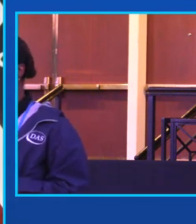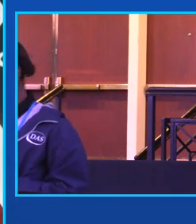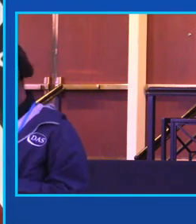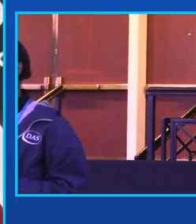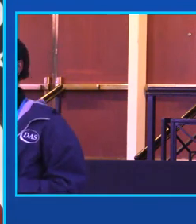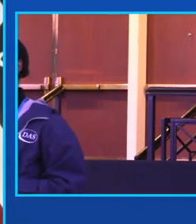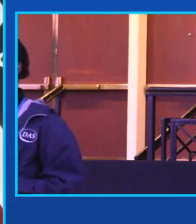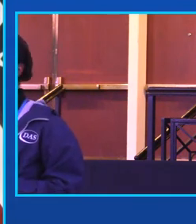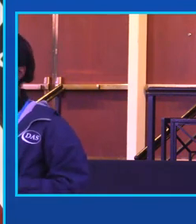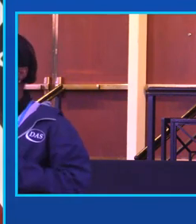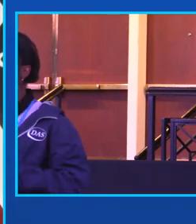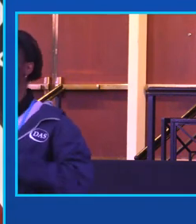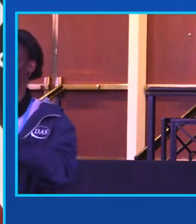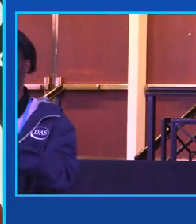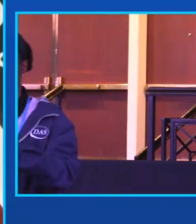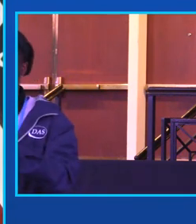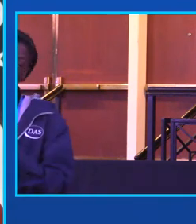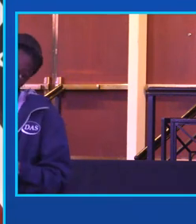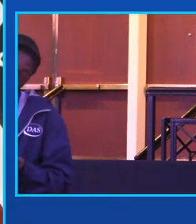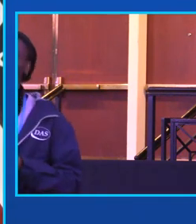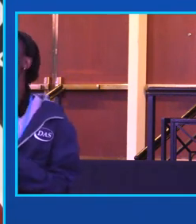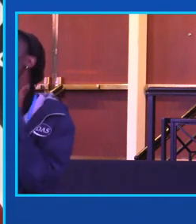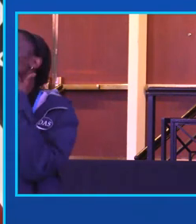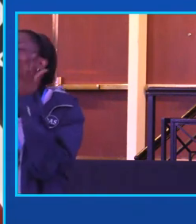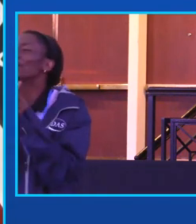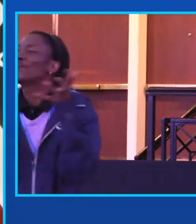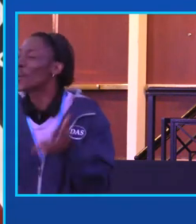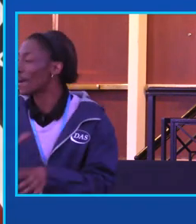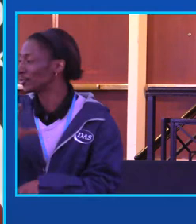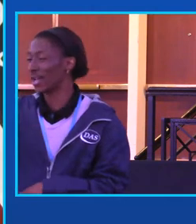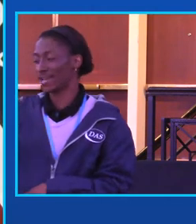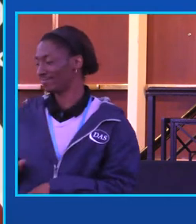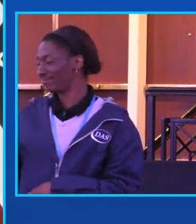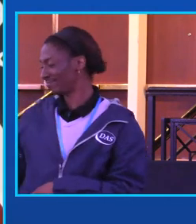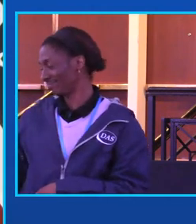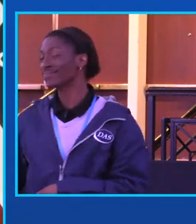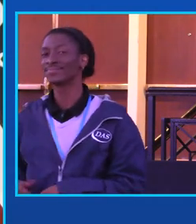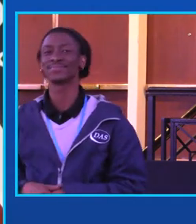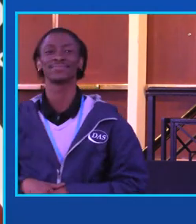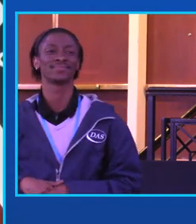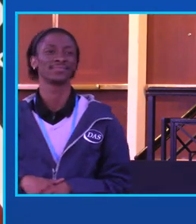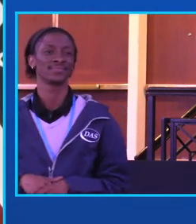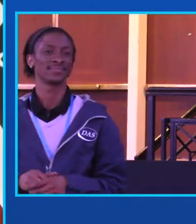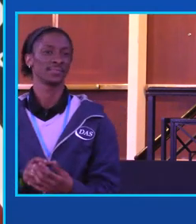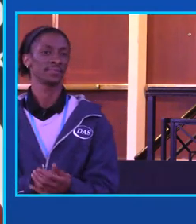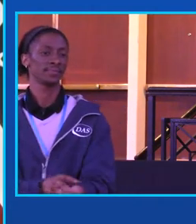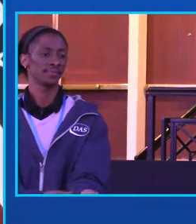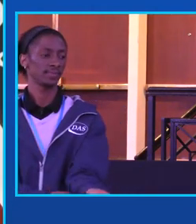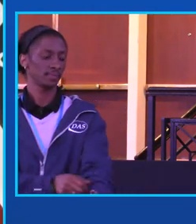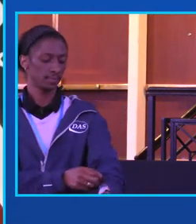in what we're doing. Thank you all very much. And Virginia, I'll turn it over to you now.